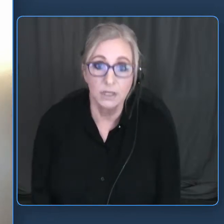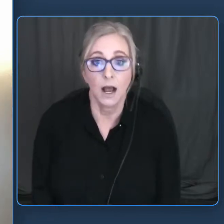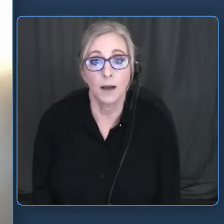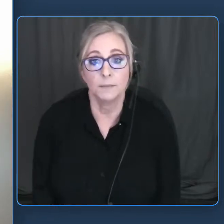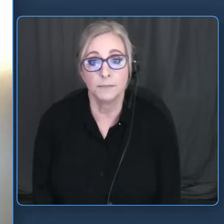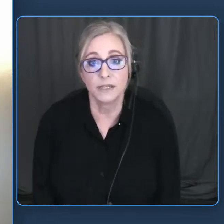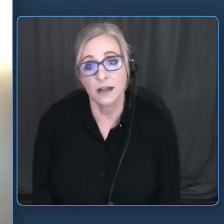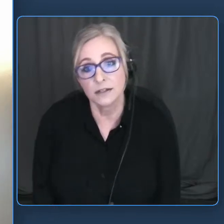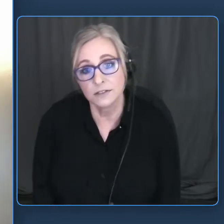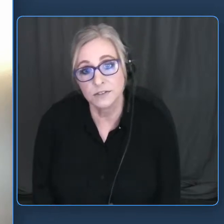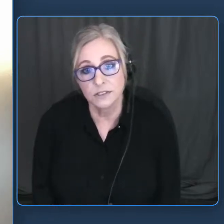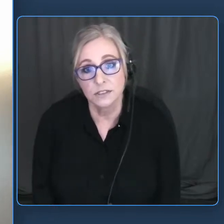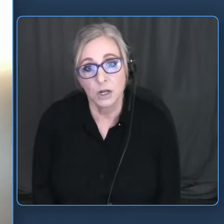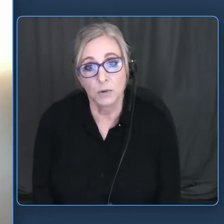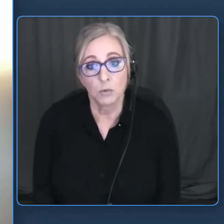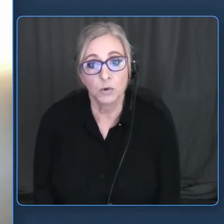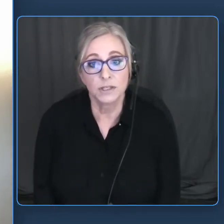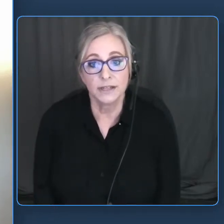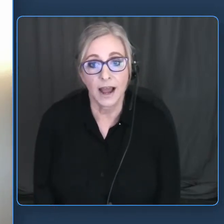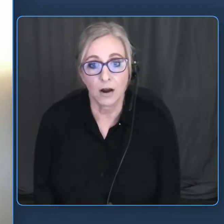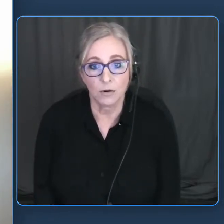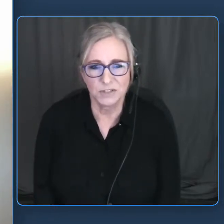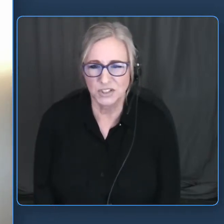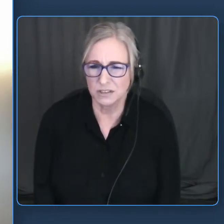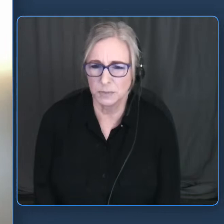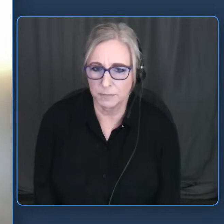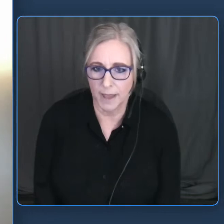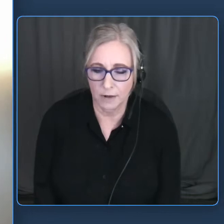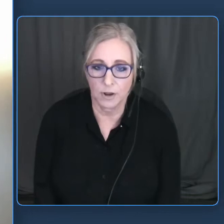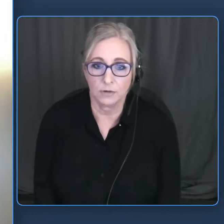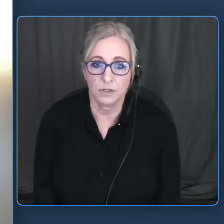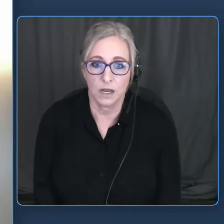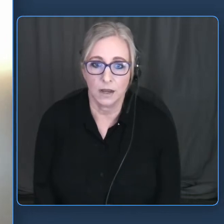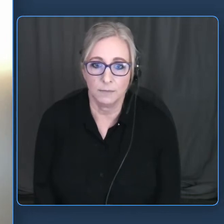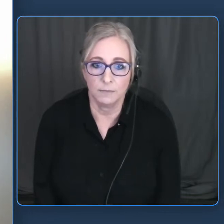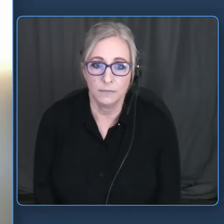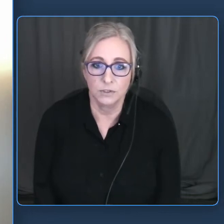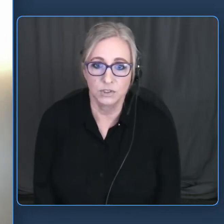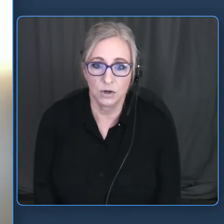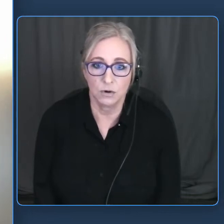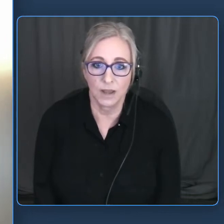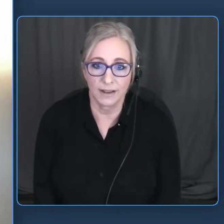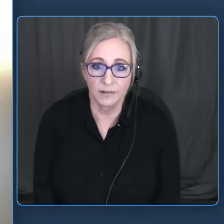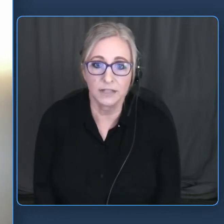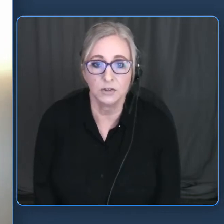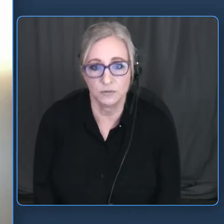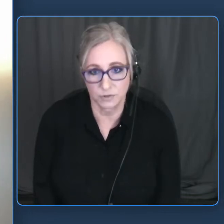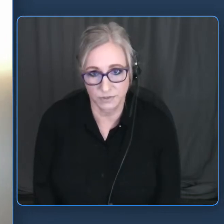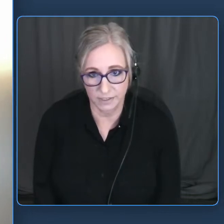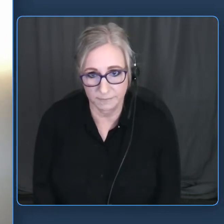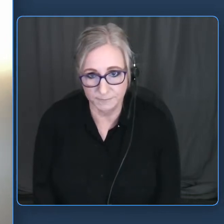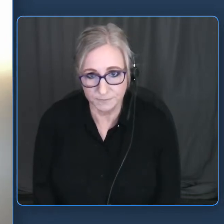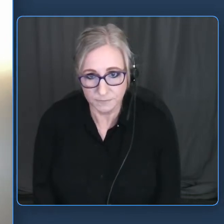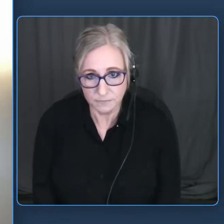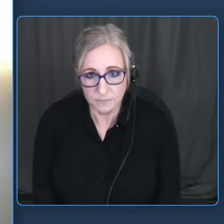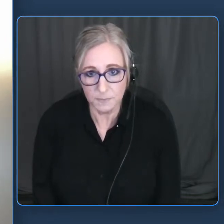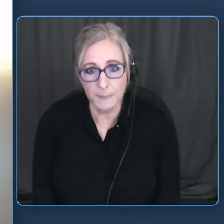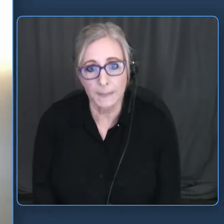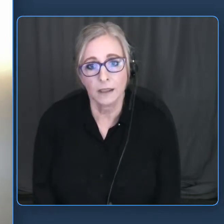general. Because really now, just a little bit of background. So at Gallaudet